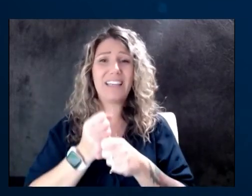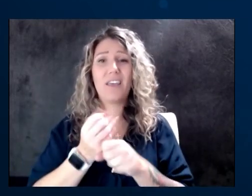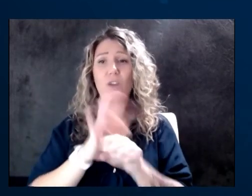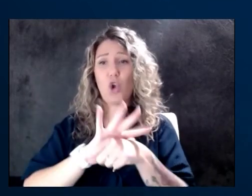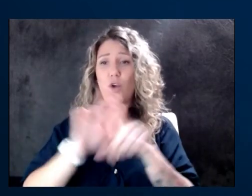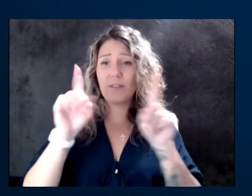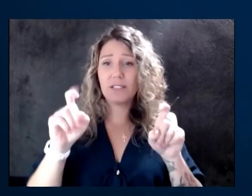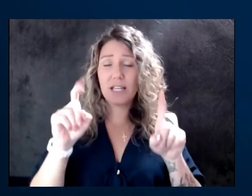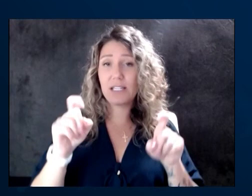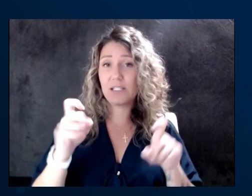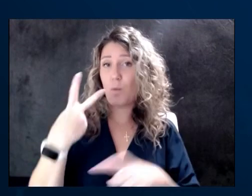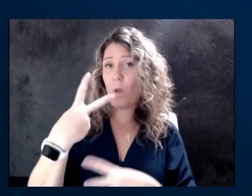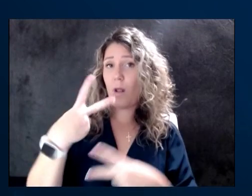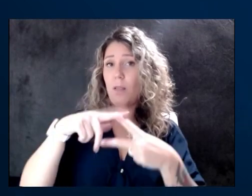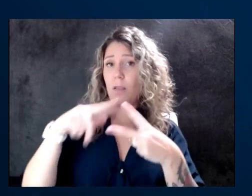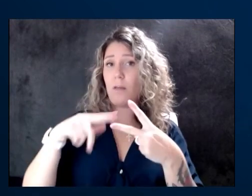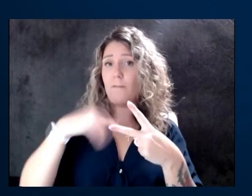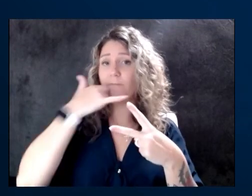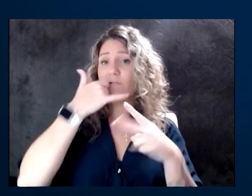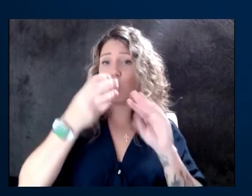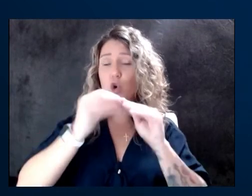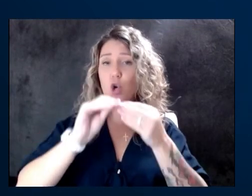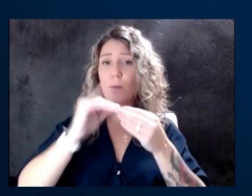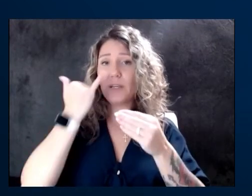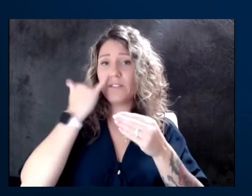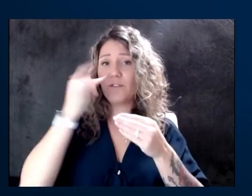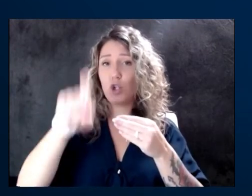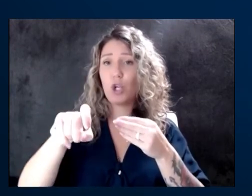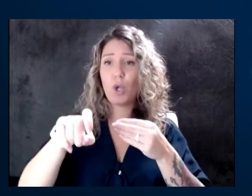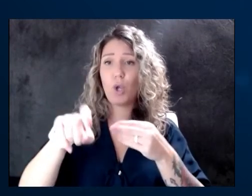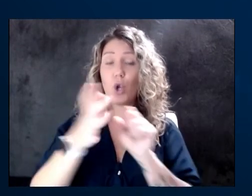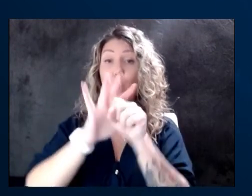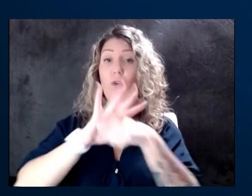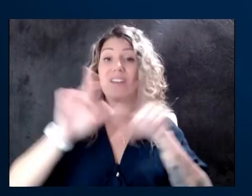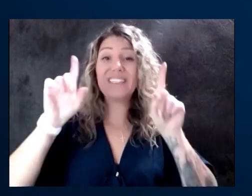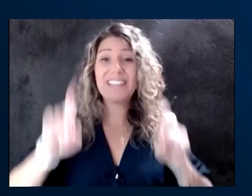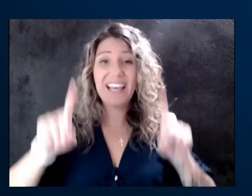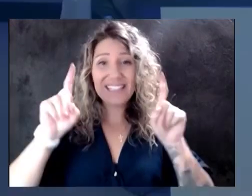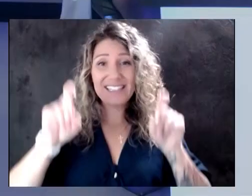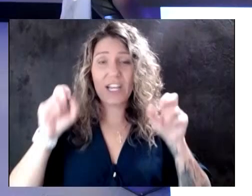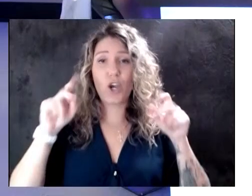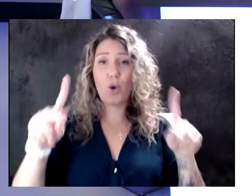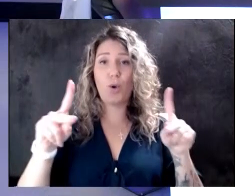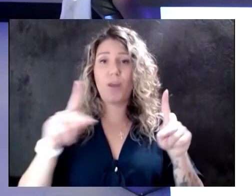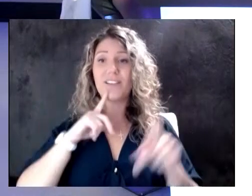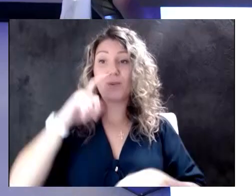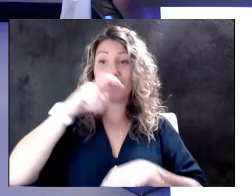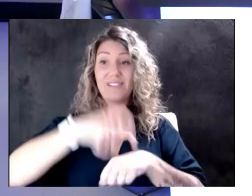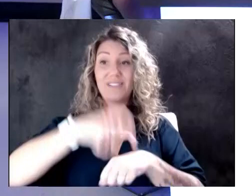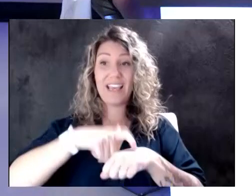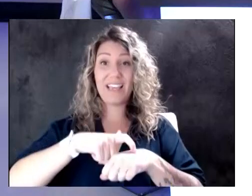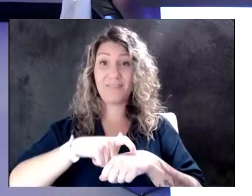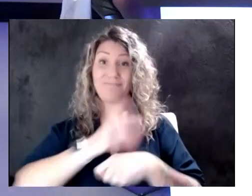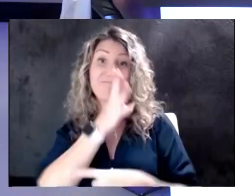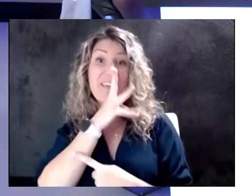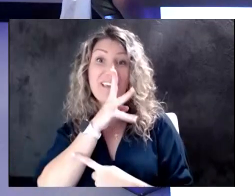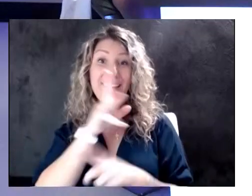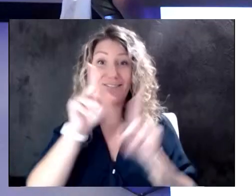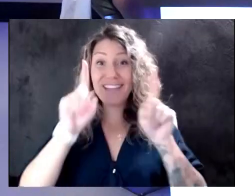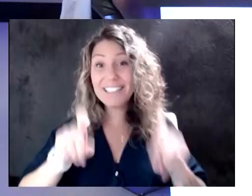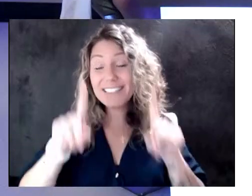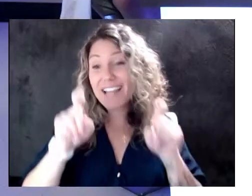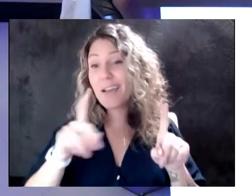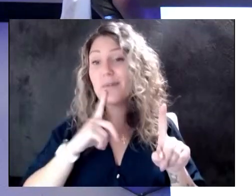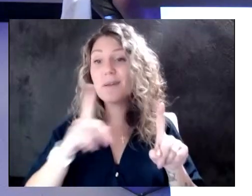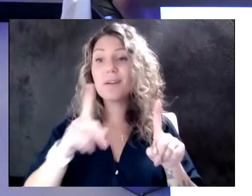numbers right there on your screen if you need COVID testing. Okay, so it is time. Speaking of COVID testing, we did these earlier about 15